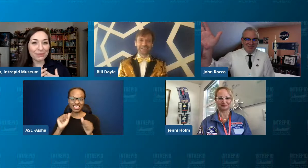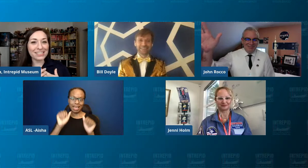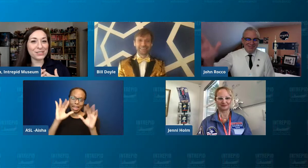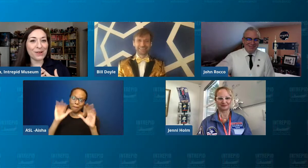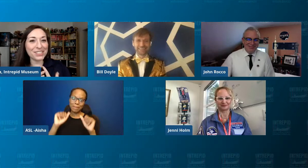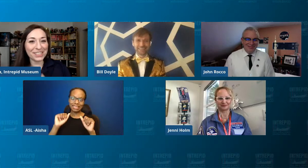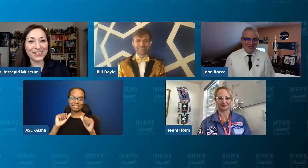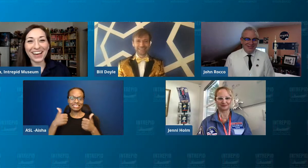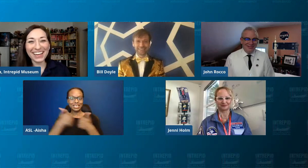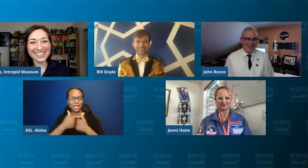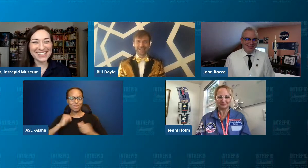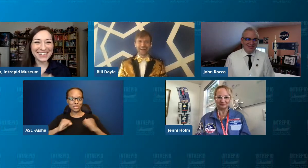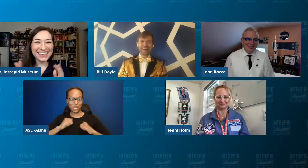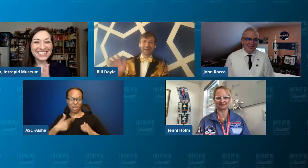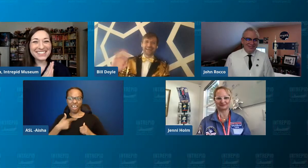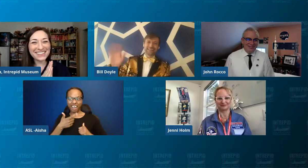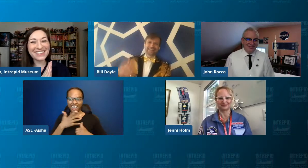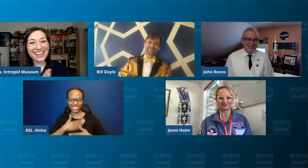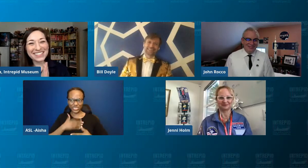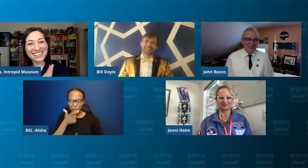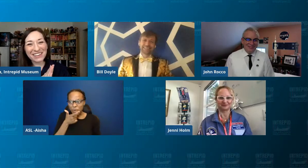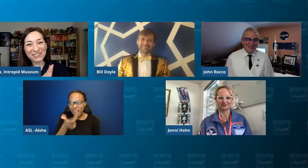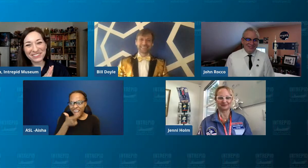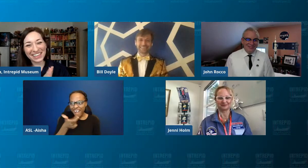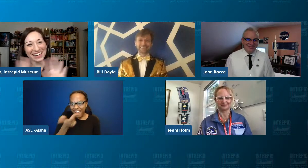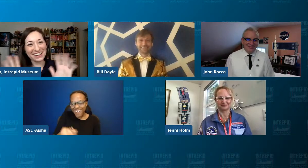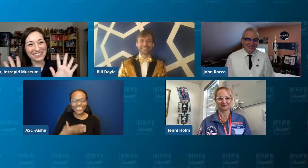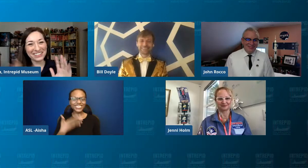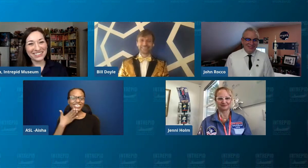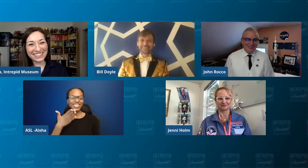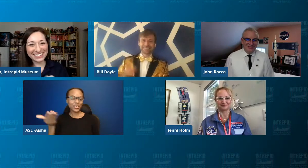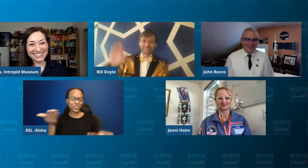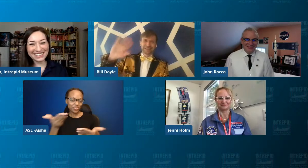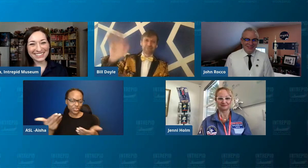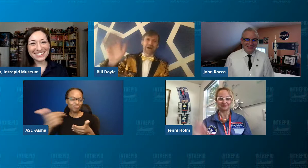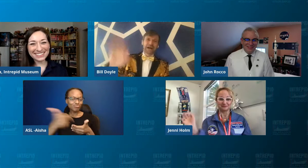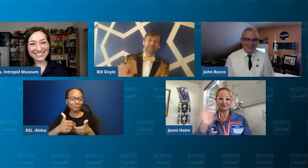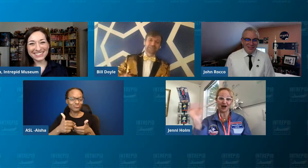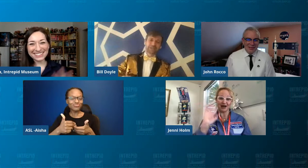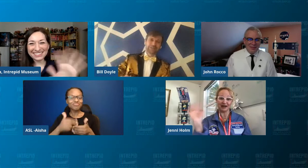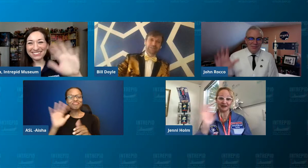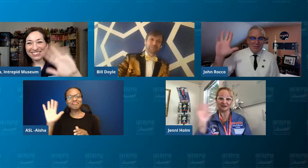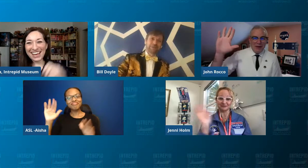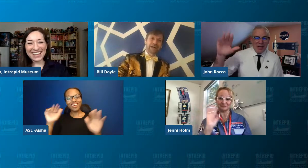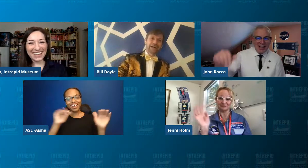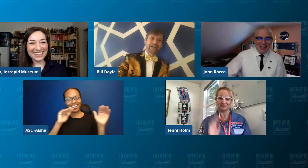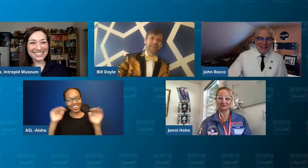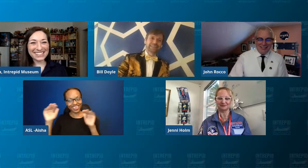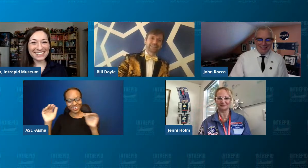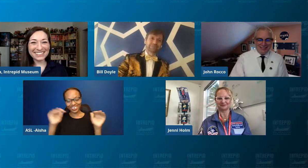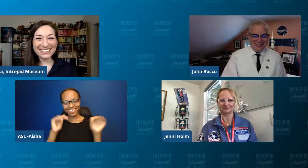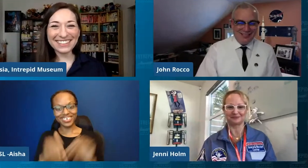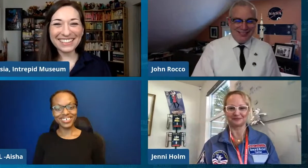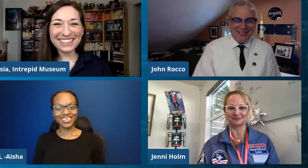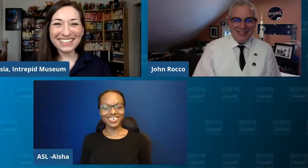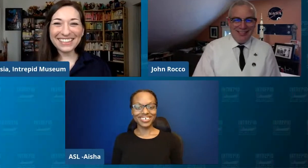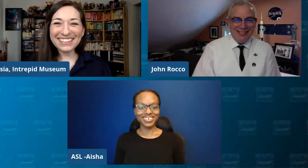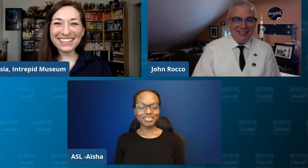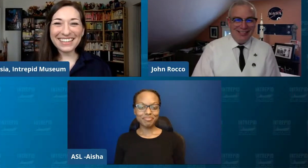I had a blast just watching you guys. So thanks again for being here, everyone. Bye. Thanks for having me. Bye.